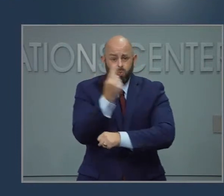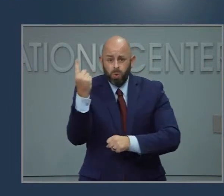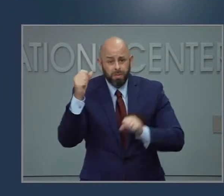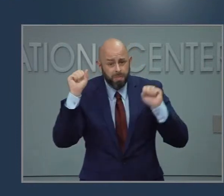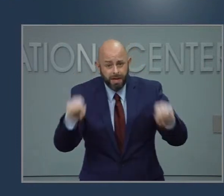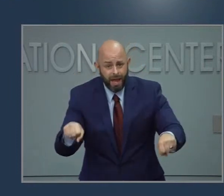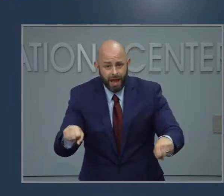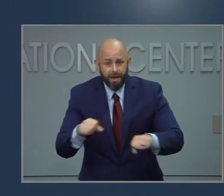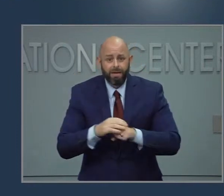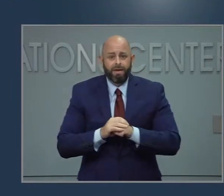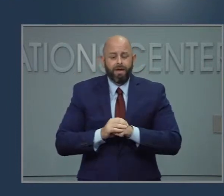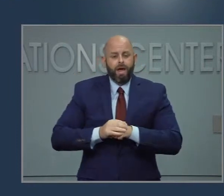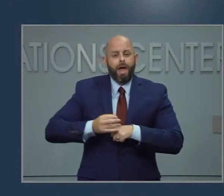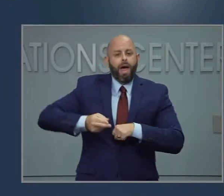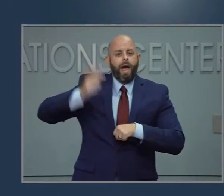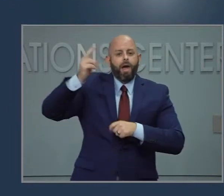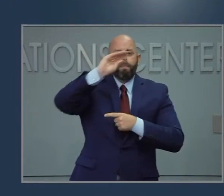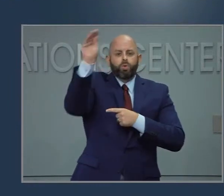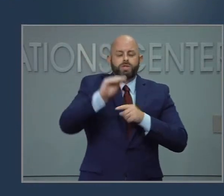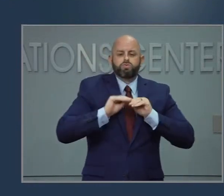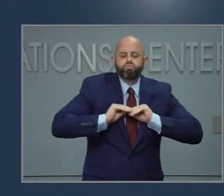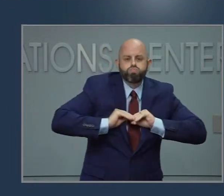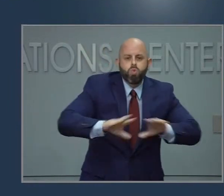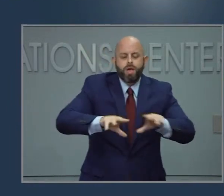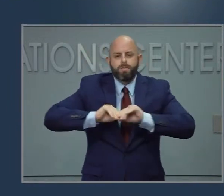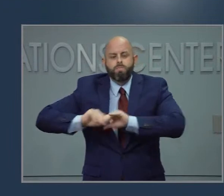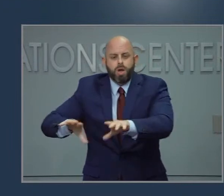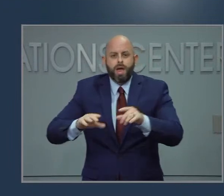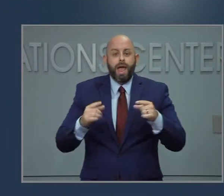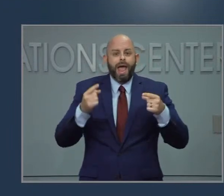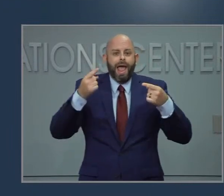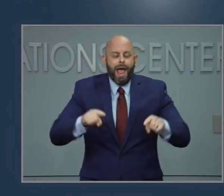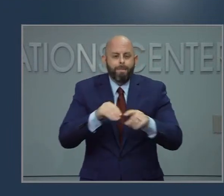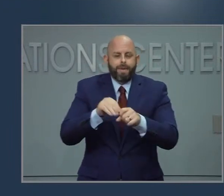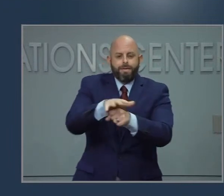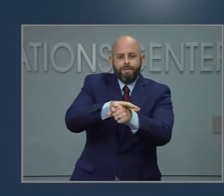highest rates of viral spread are happening in areas with low